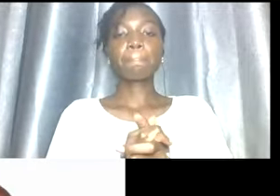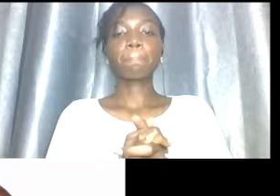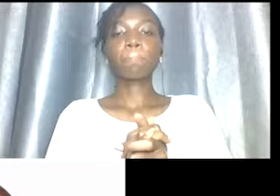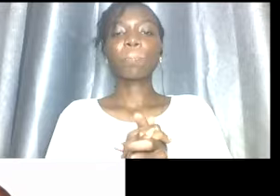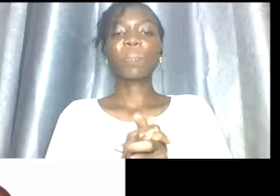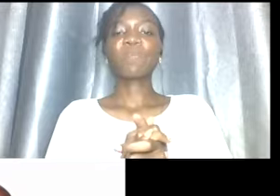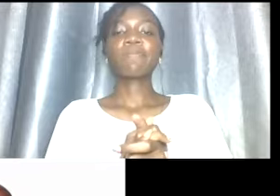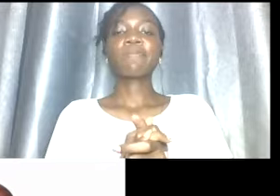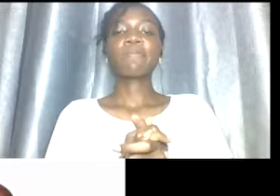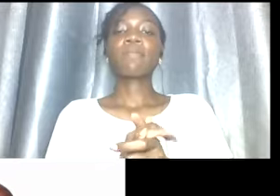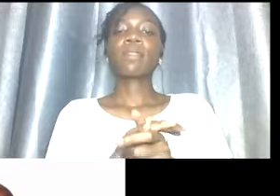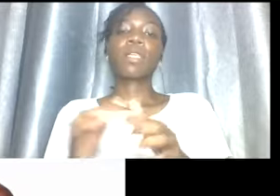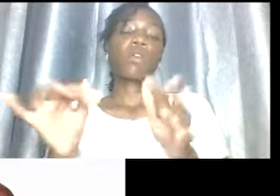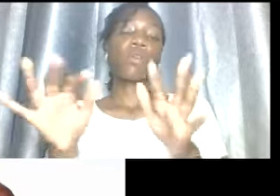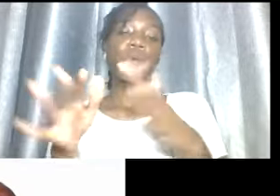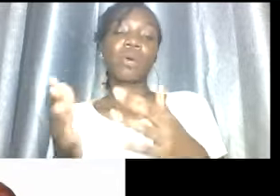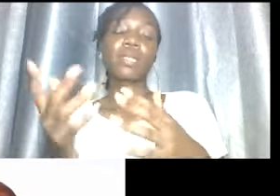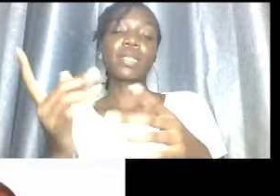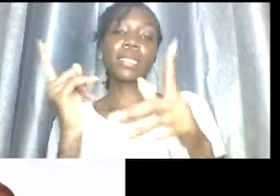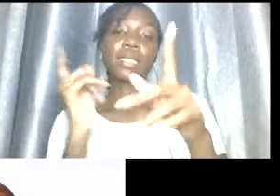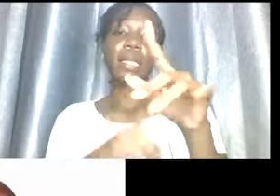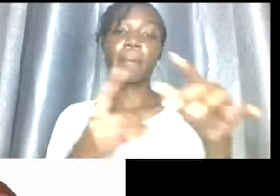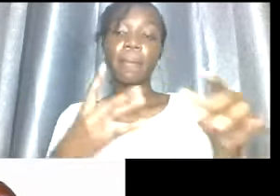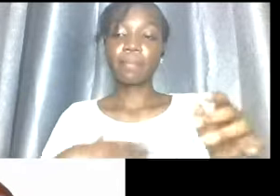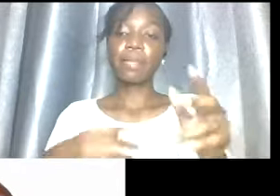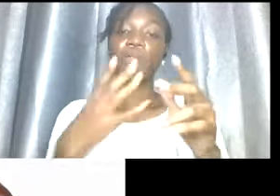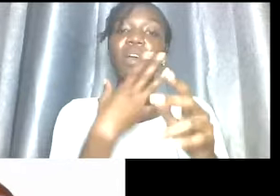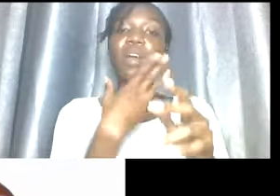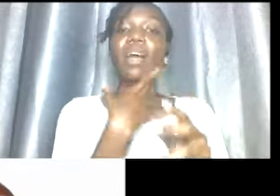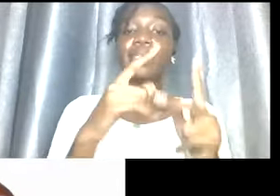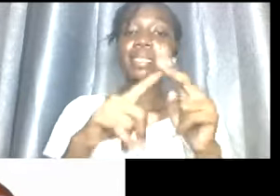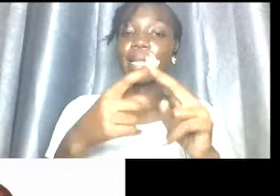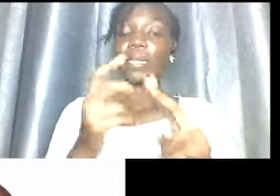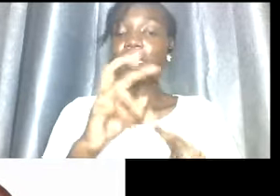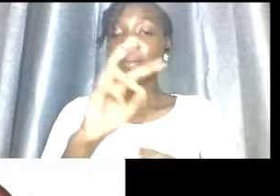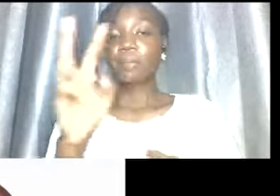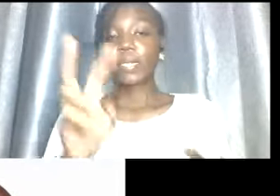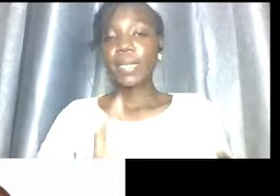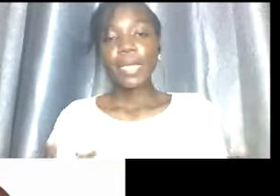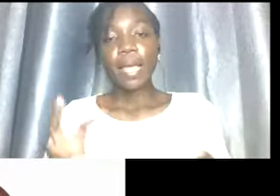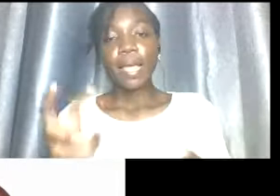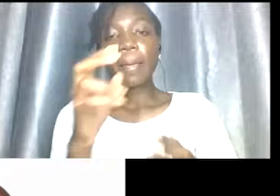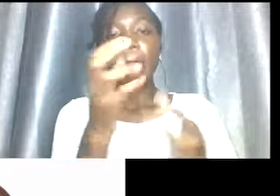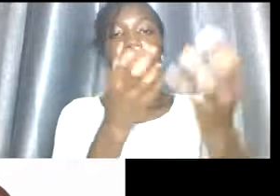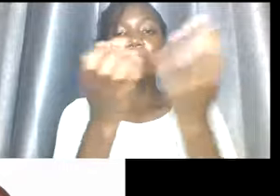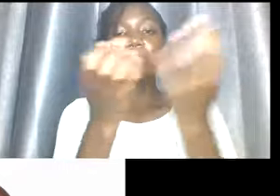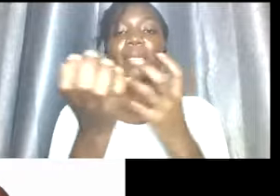However, when I transitioned to start my pizza business, capital